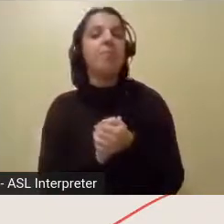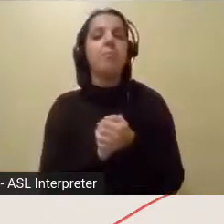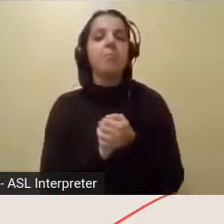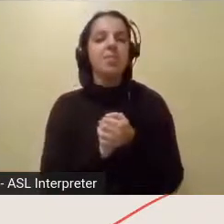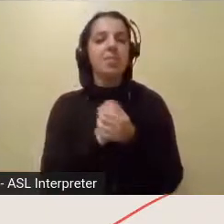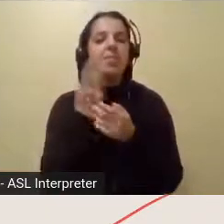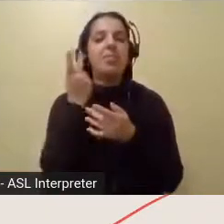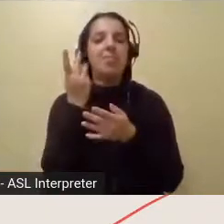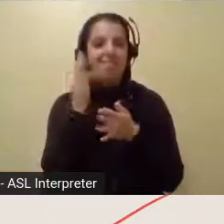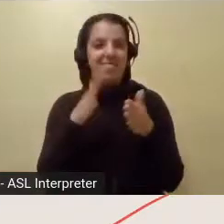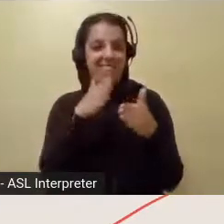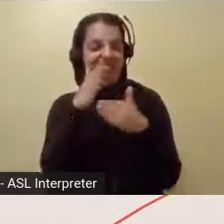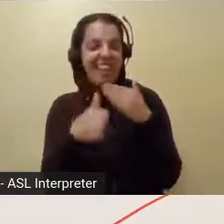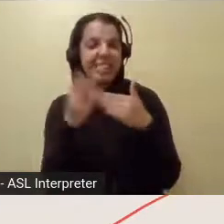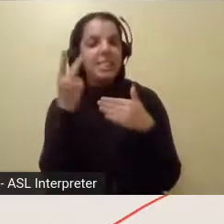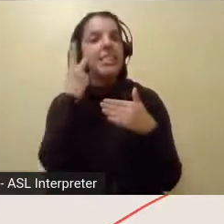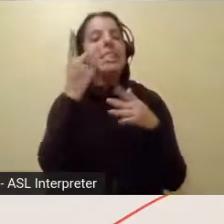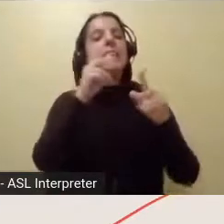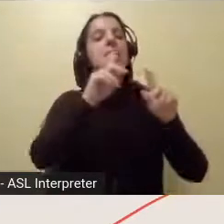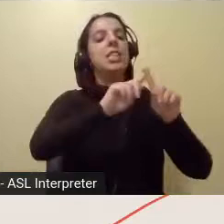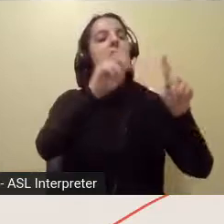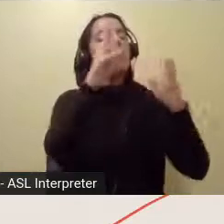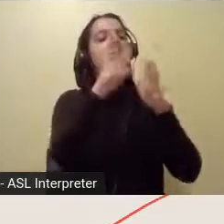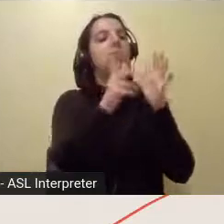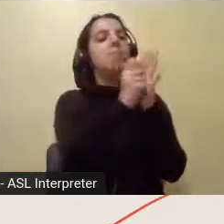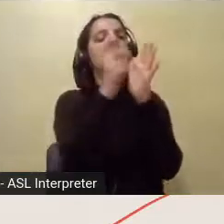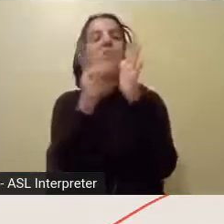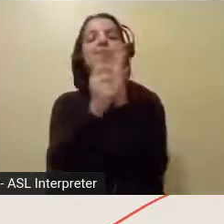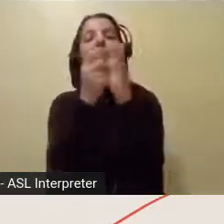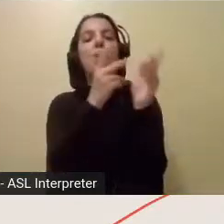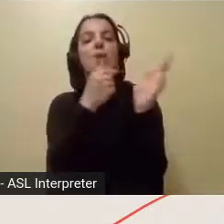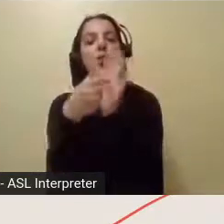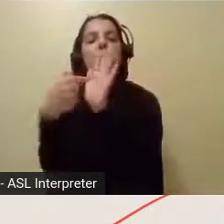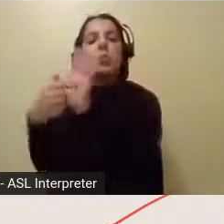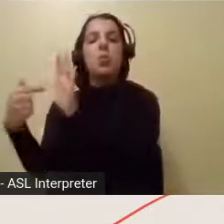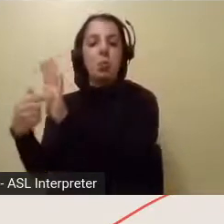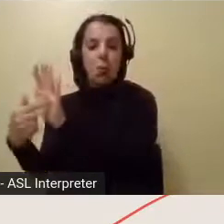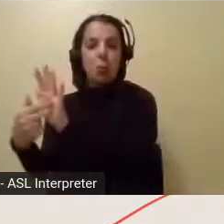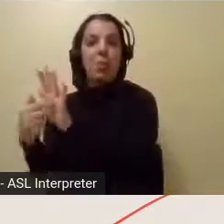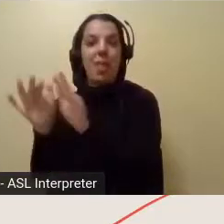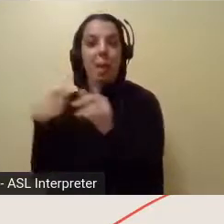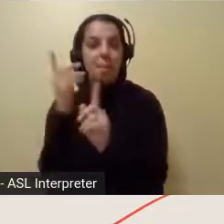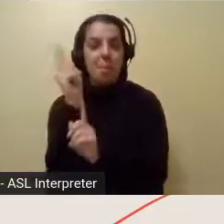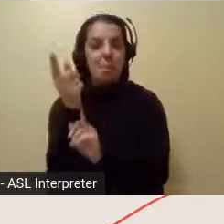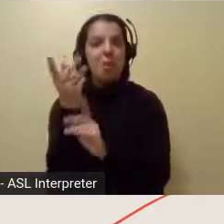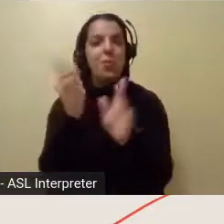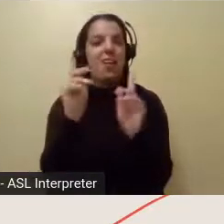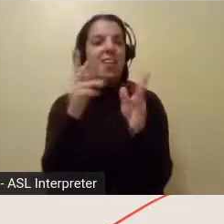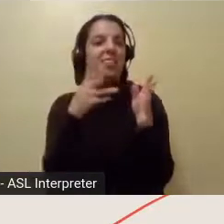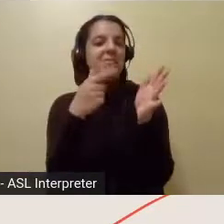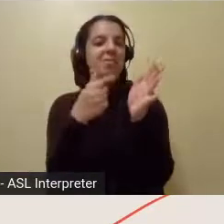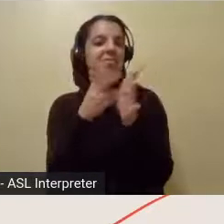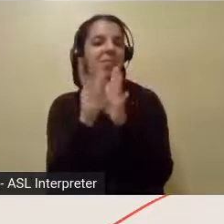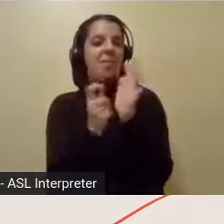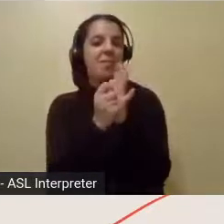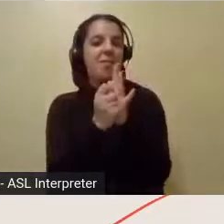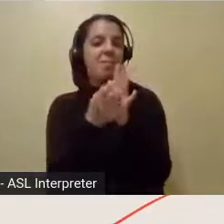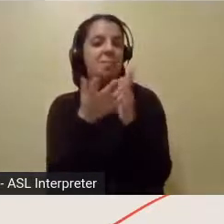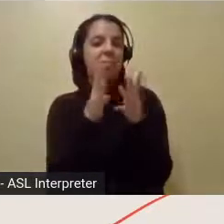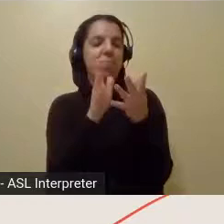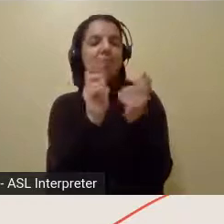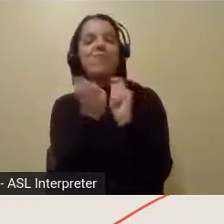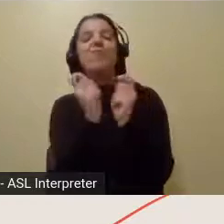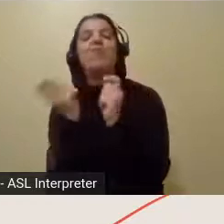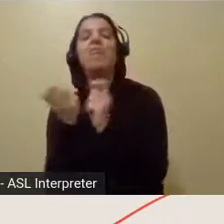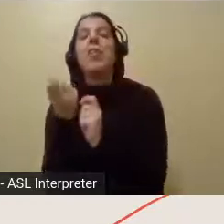that kind of, you know, it's like editorial, you know, it's the kind of the moment where the film editorializes a little bit to say like, this is where the